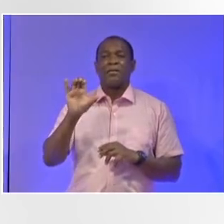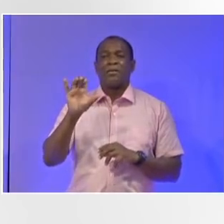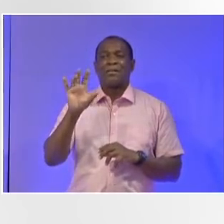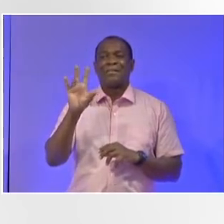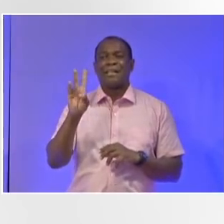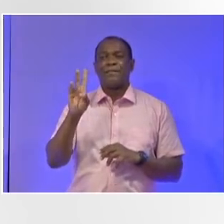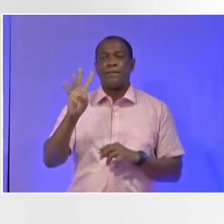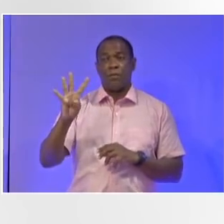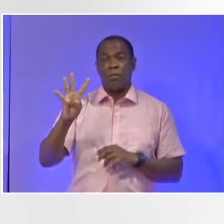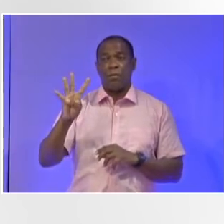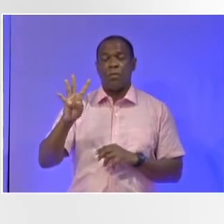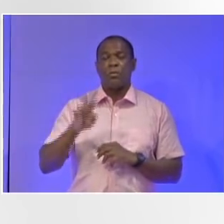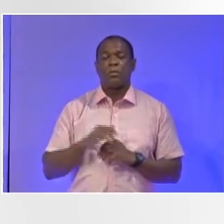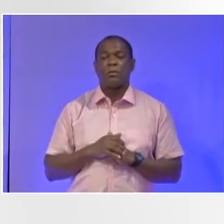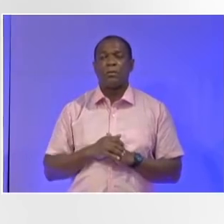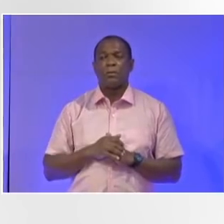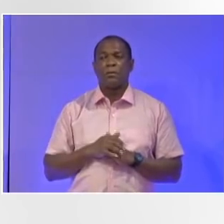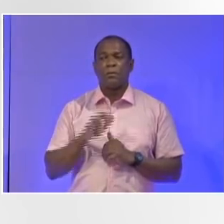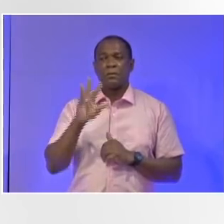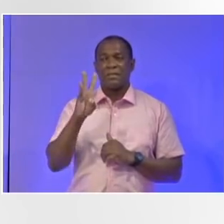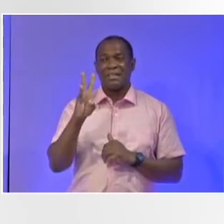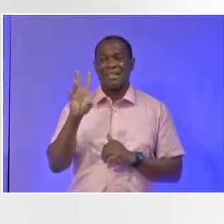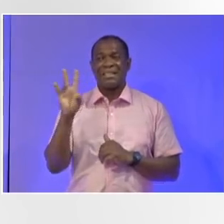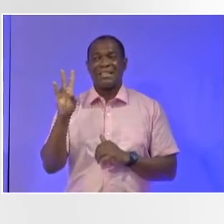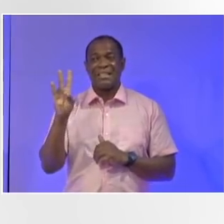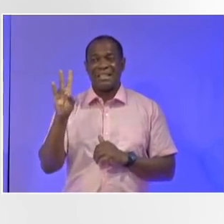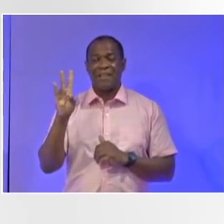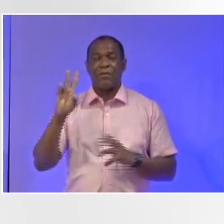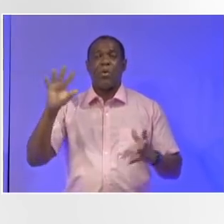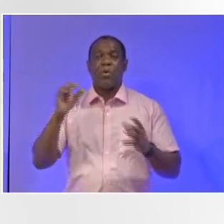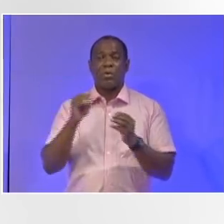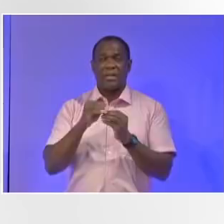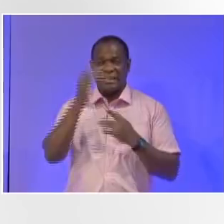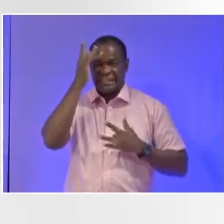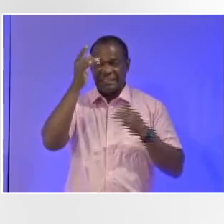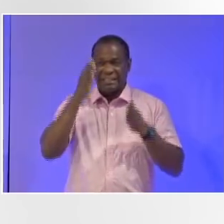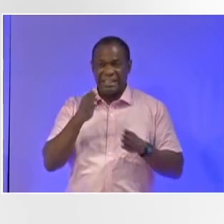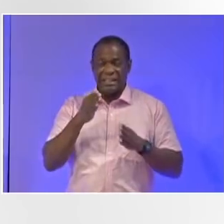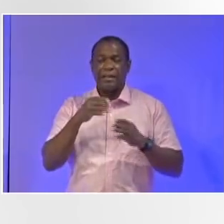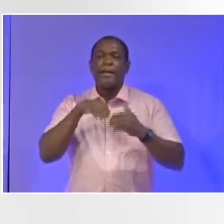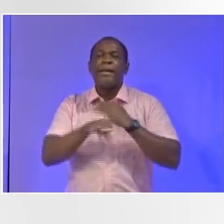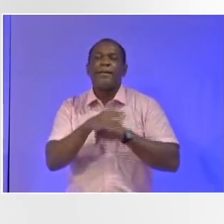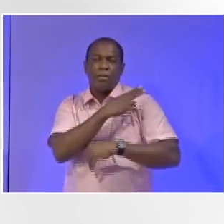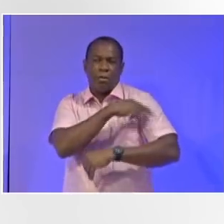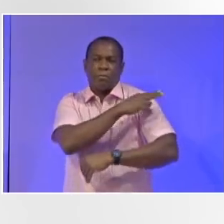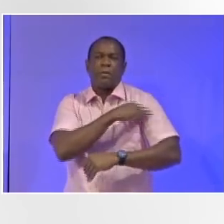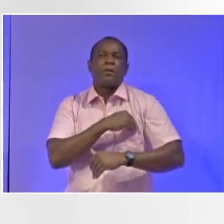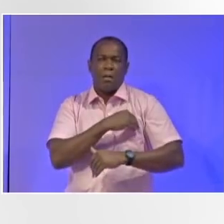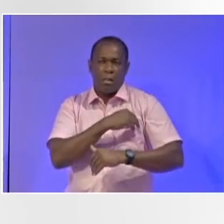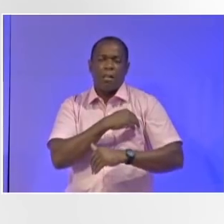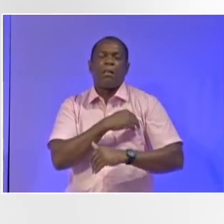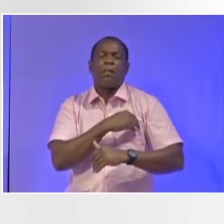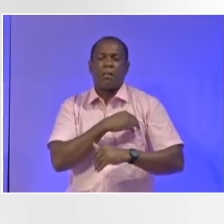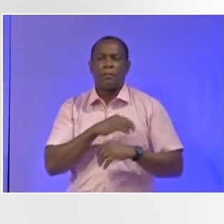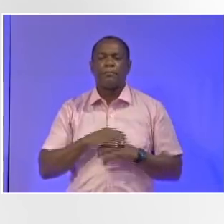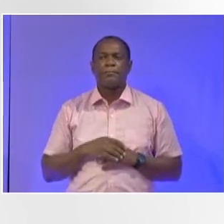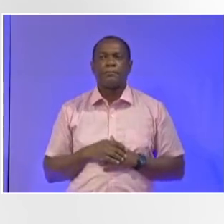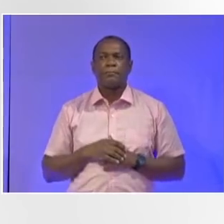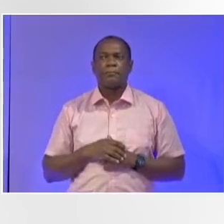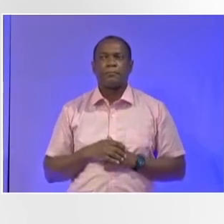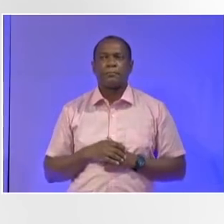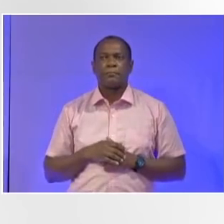974. There are 67 total patients hospitalized across the hospitals and step-down